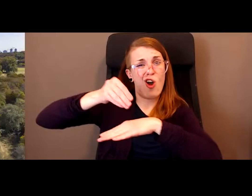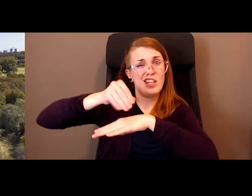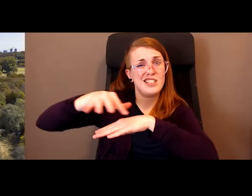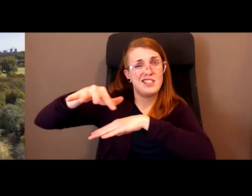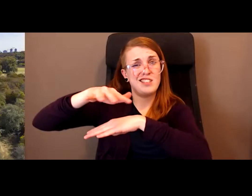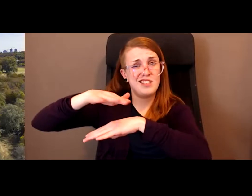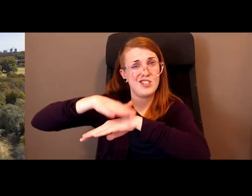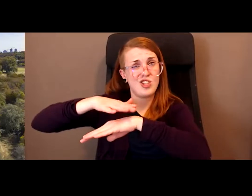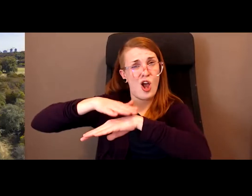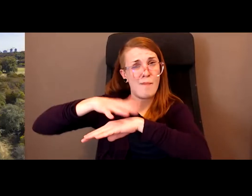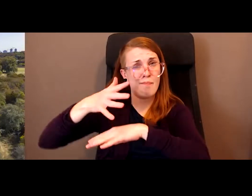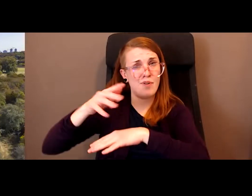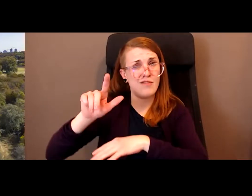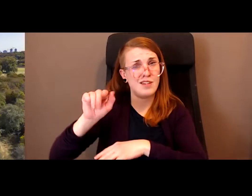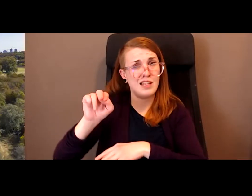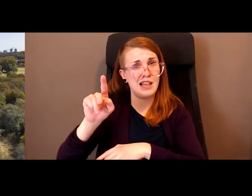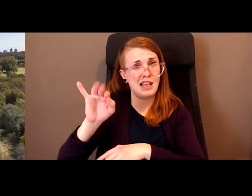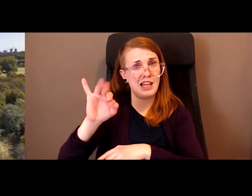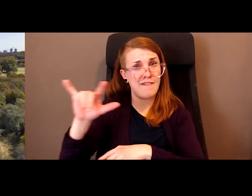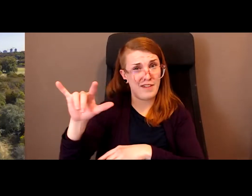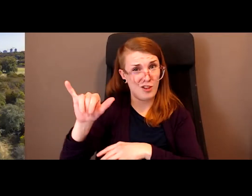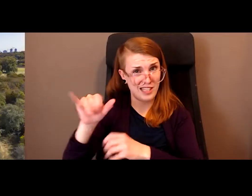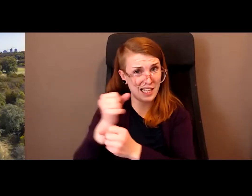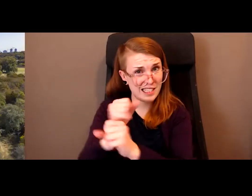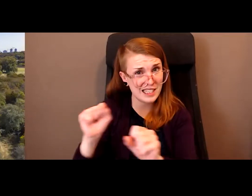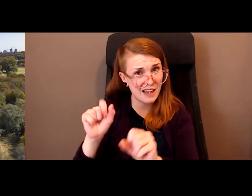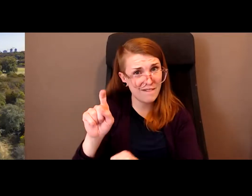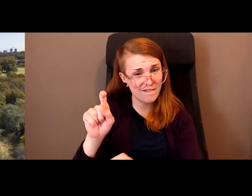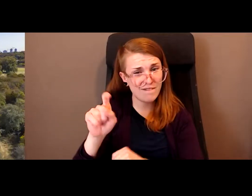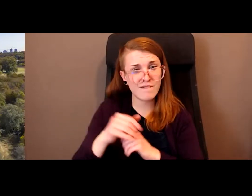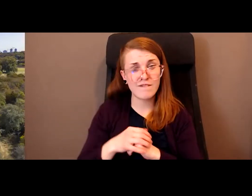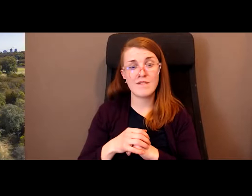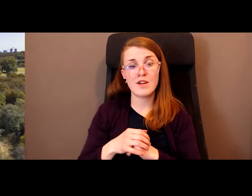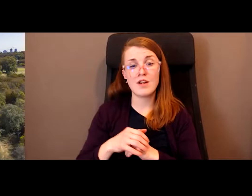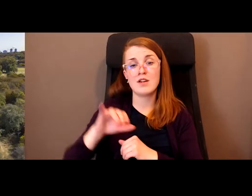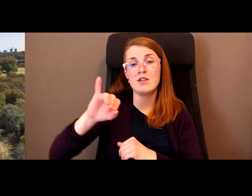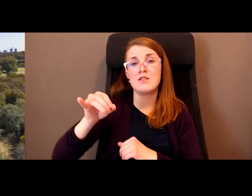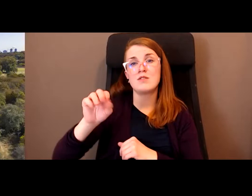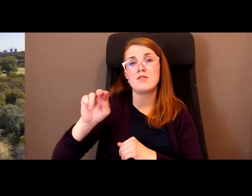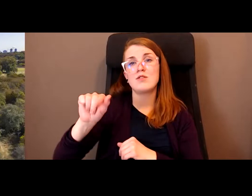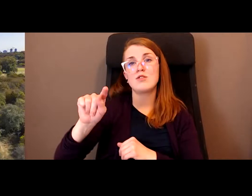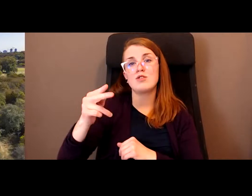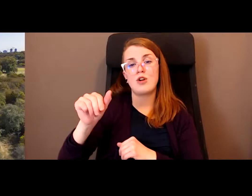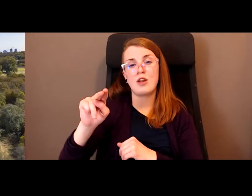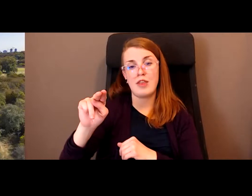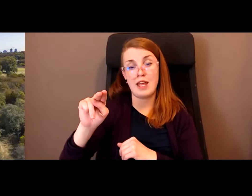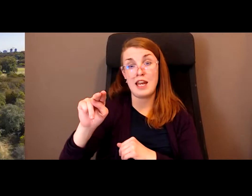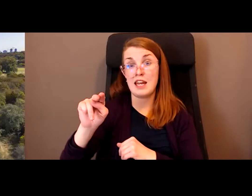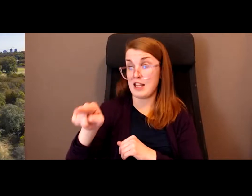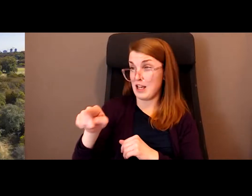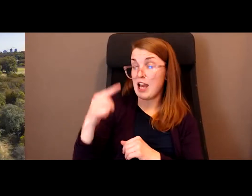Yes, do we have Jonathan Ogren on yet? I'm here. Yeah, Jonathan, I think this would be a good one for you.